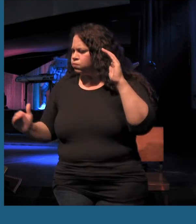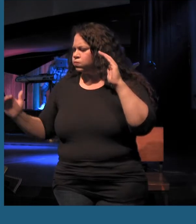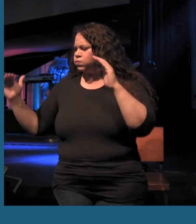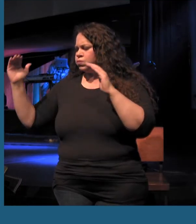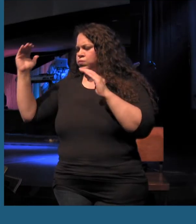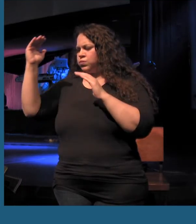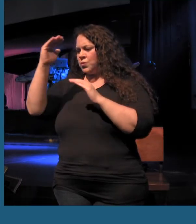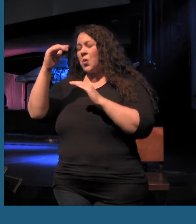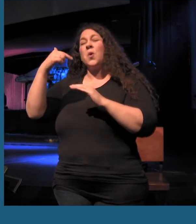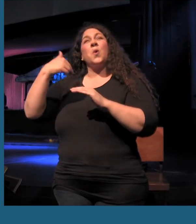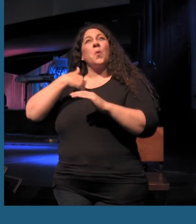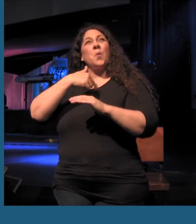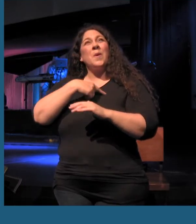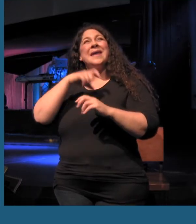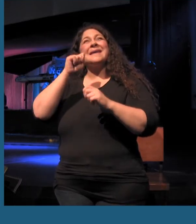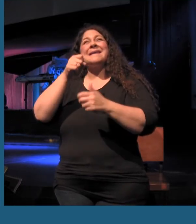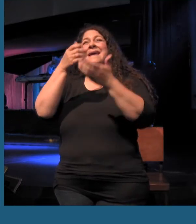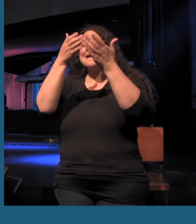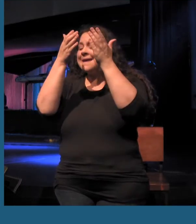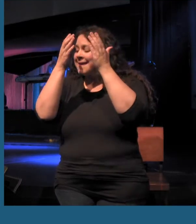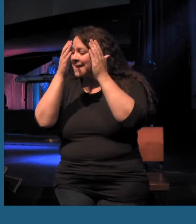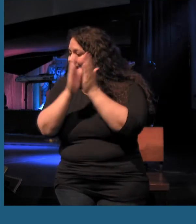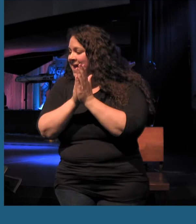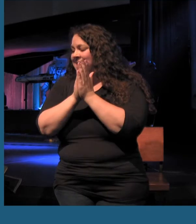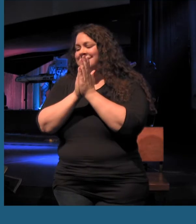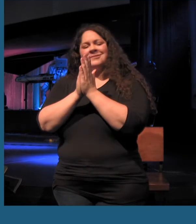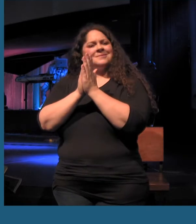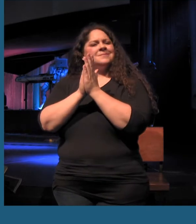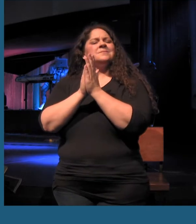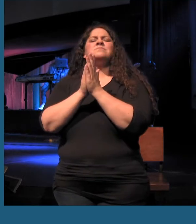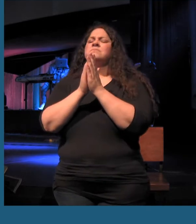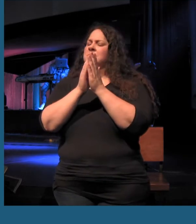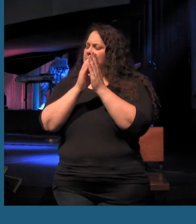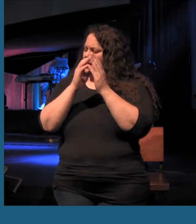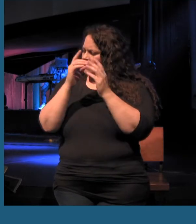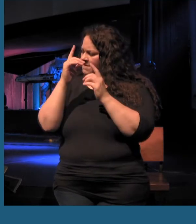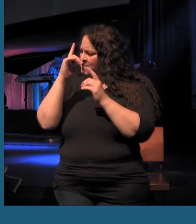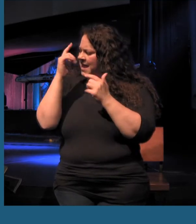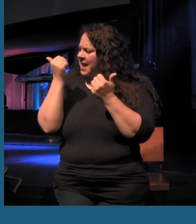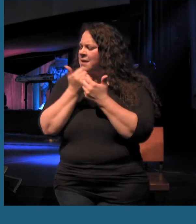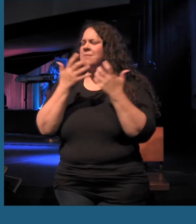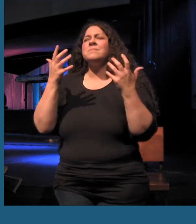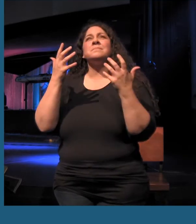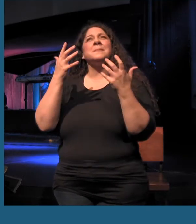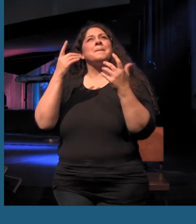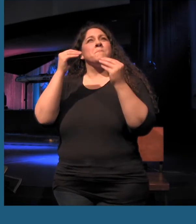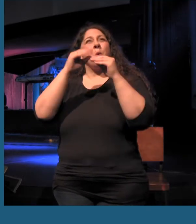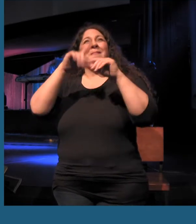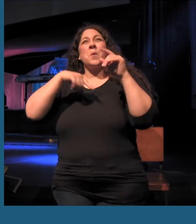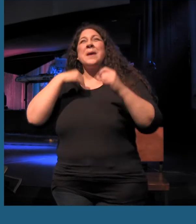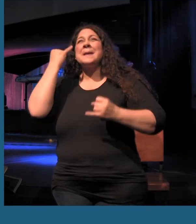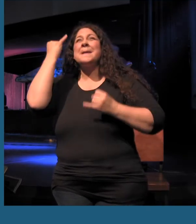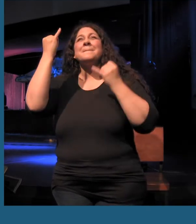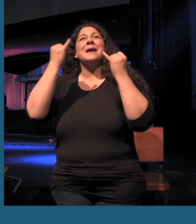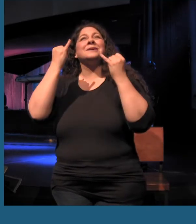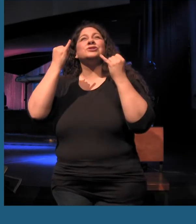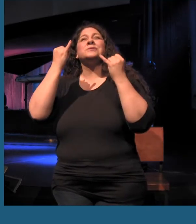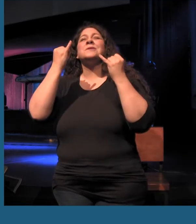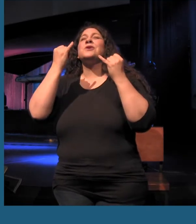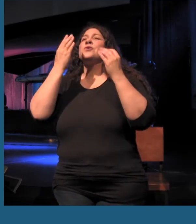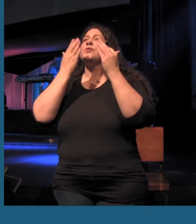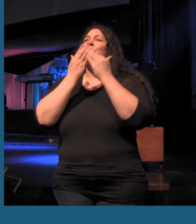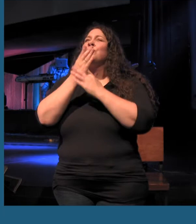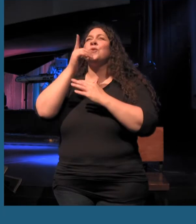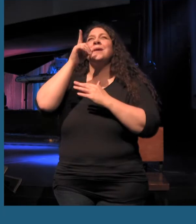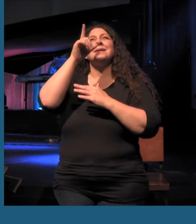and in Christ Jesus throughout all generations forever and ever. Amen. So